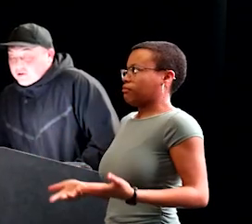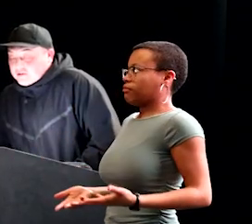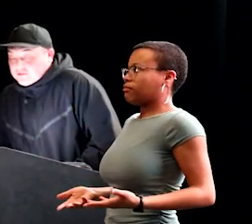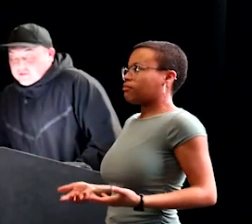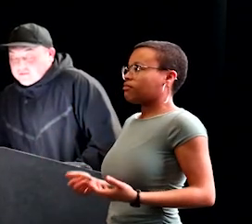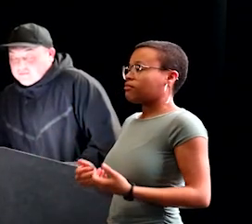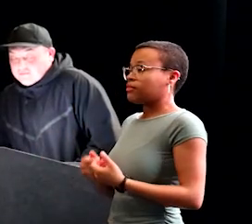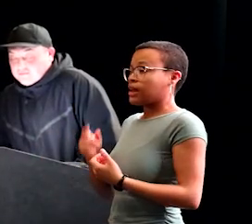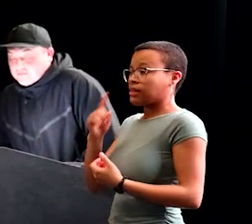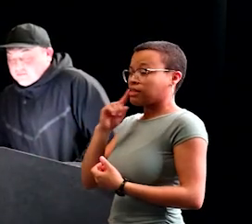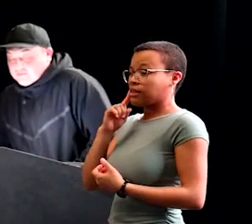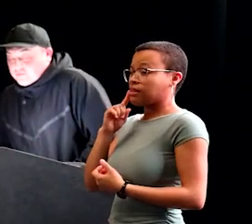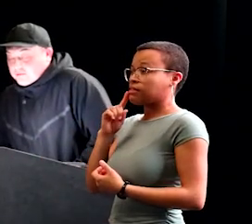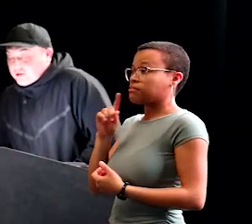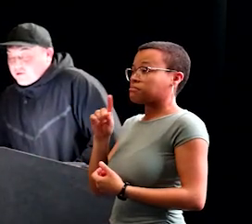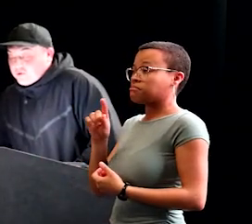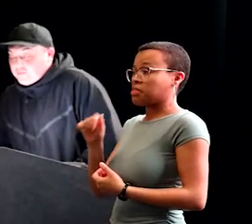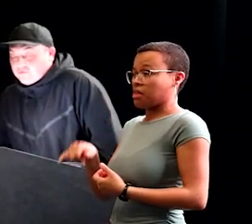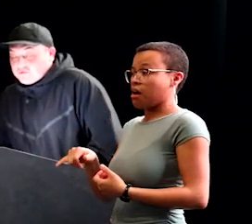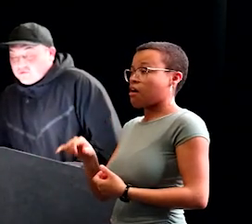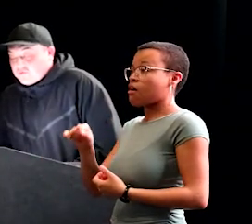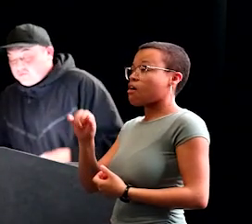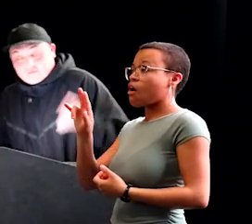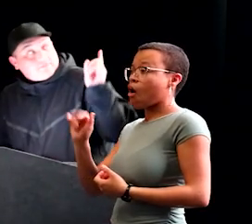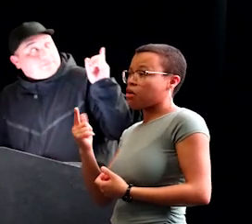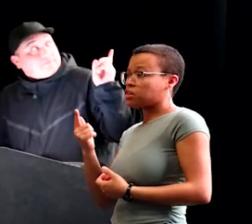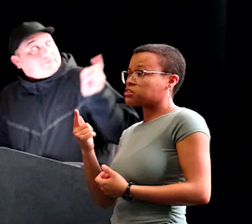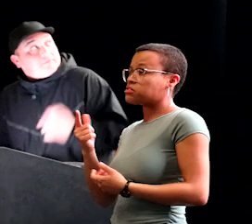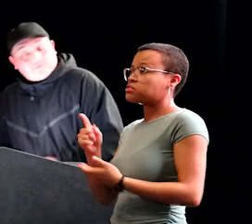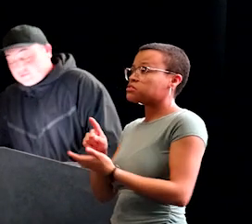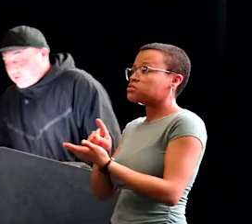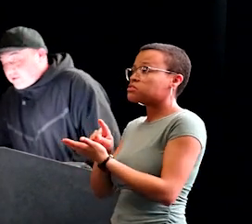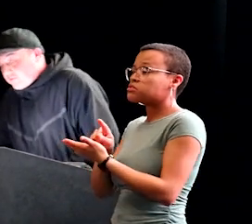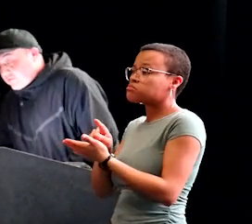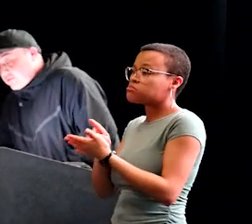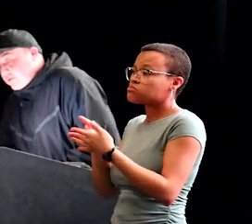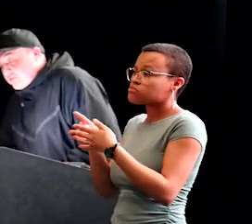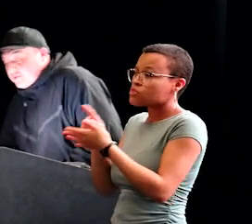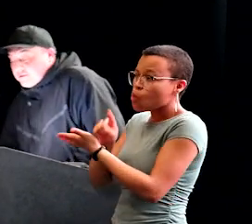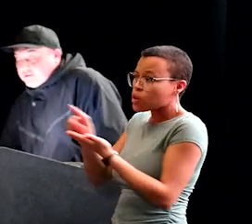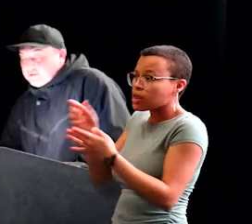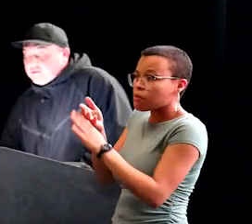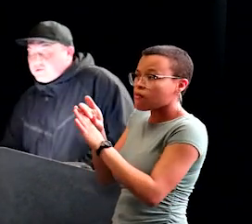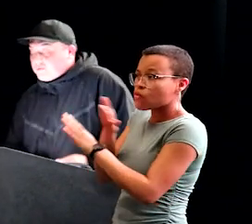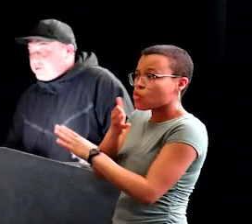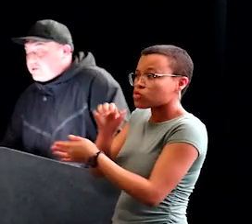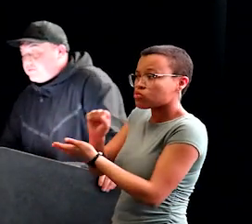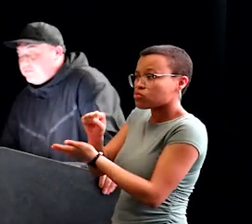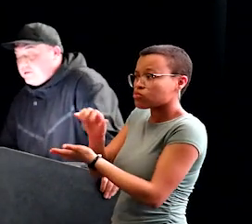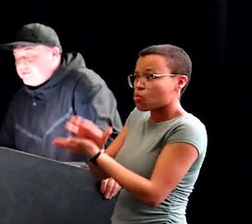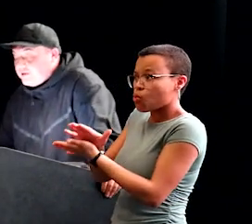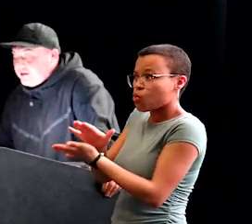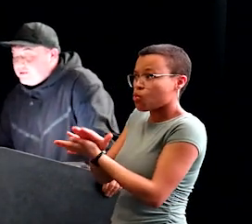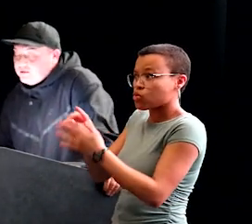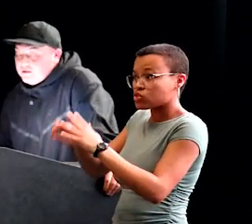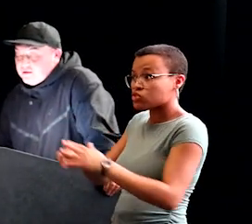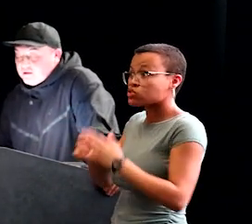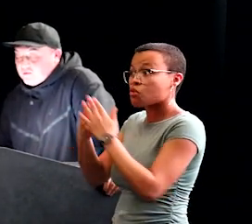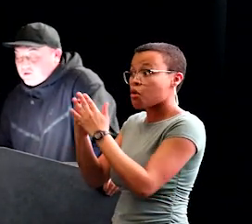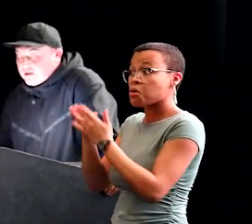came August, probably like a week before school started, for the semester started, this school reached out to me and said,